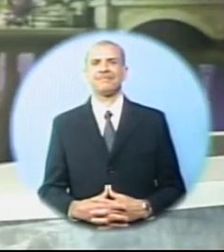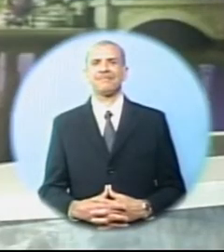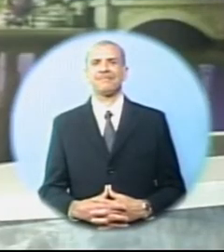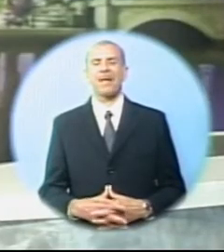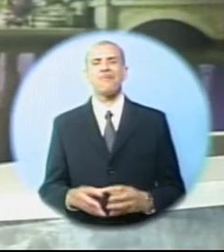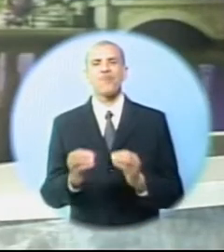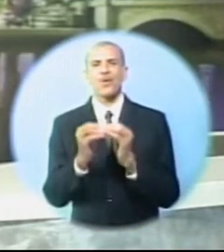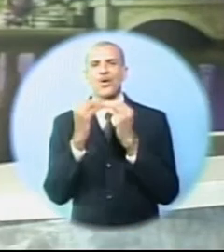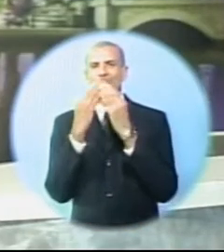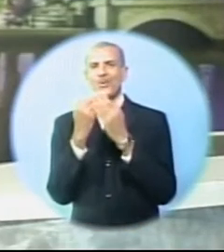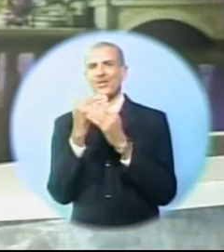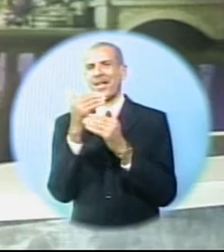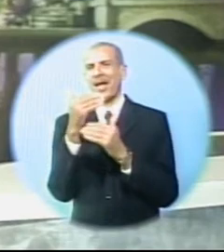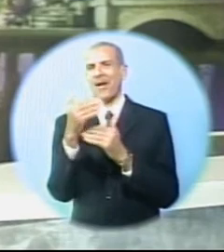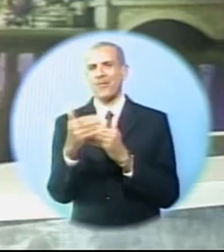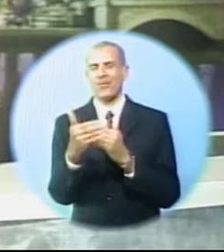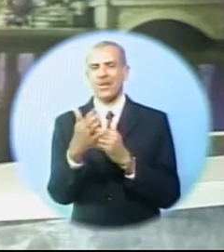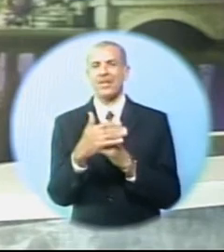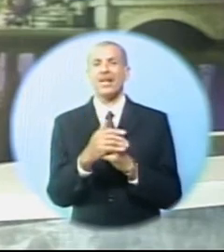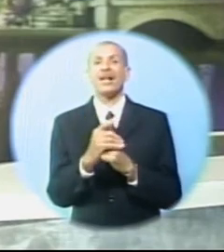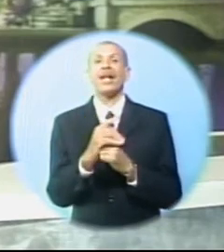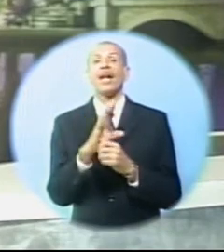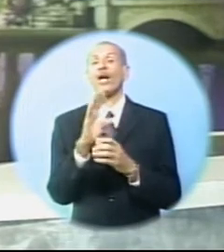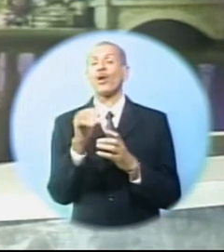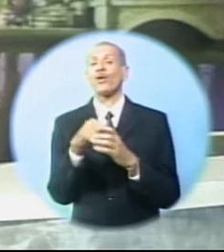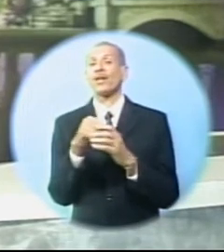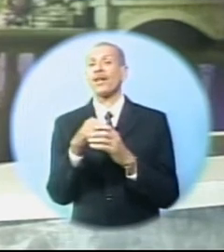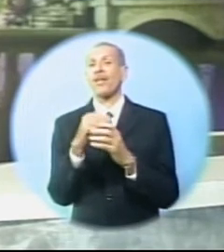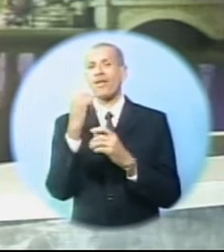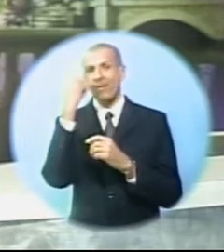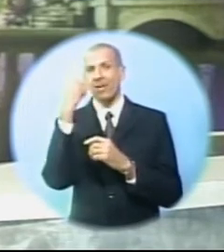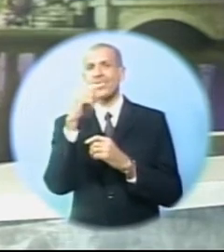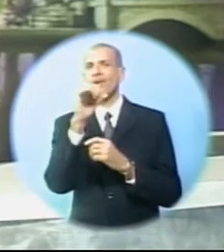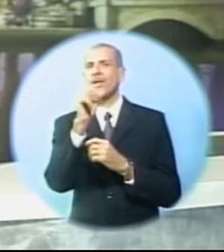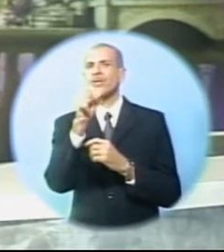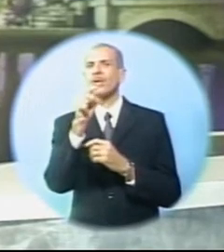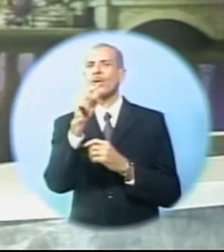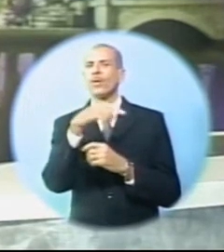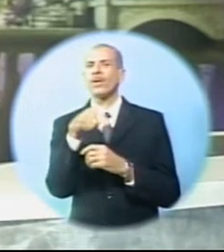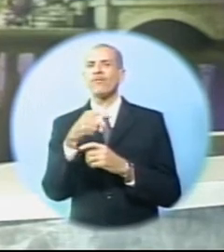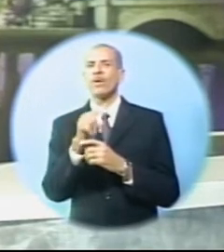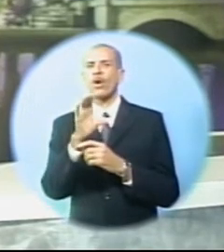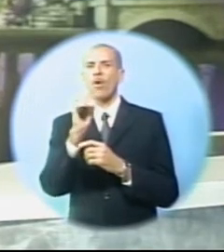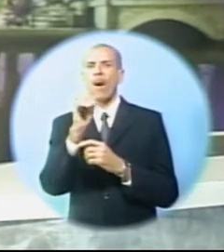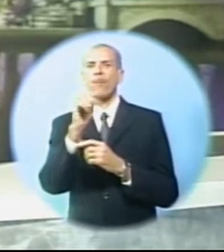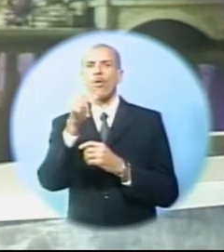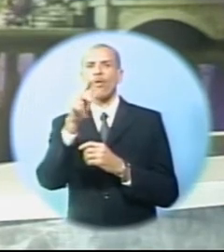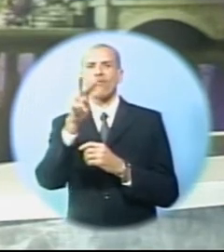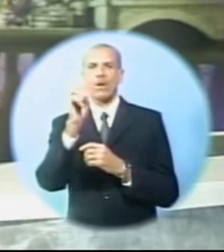We'll have more news just after this break, including the thoughts of Soca Queen for this crop over.